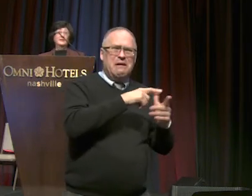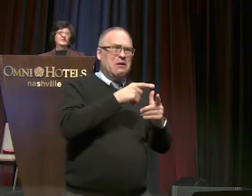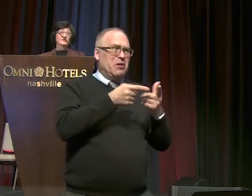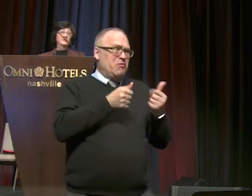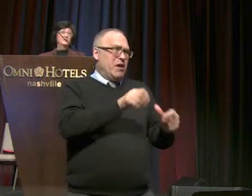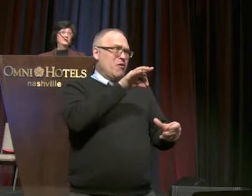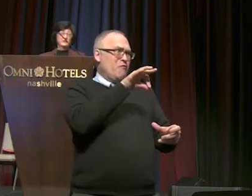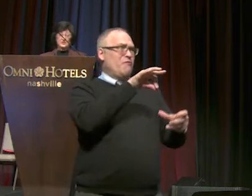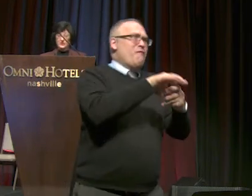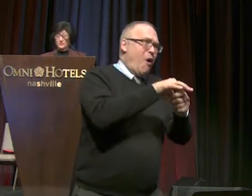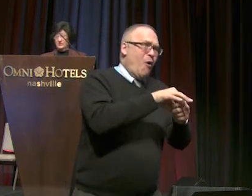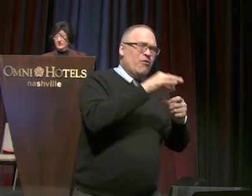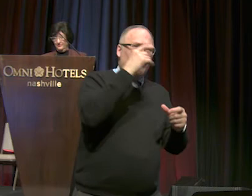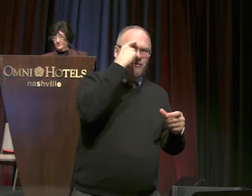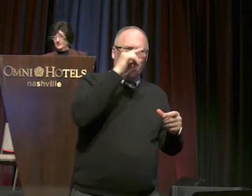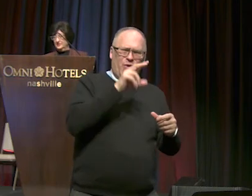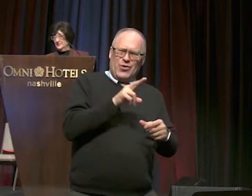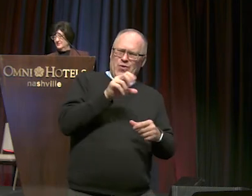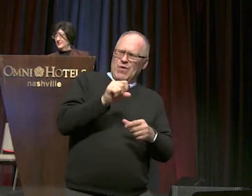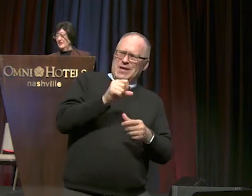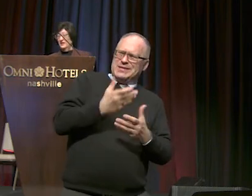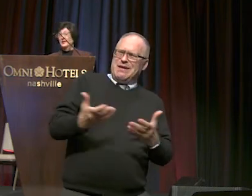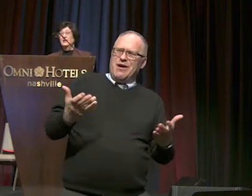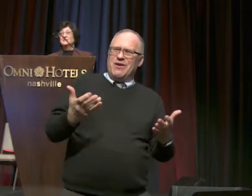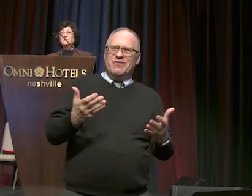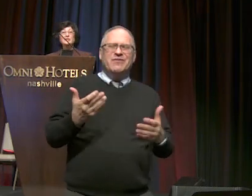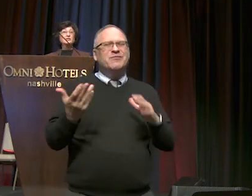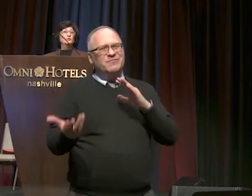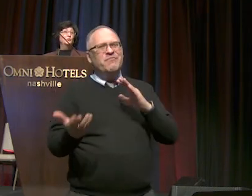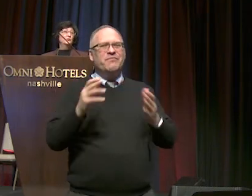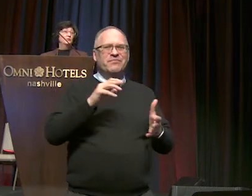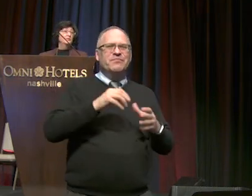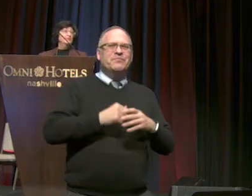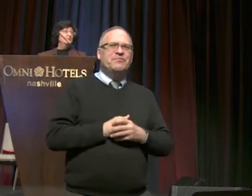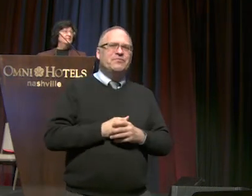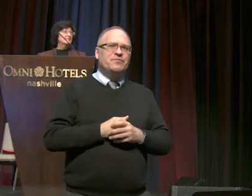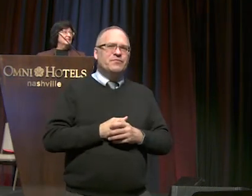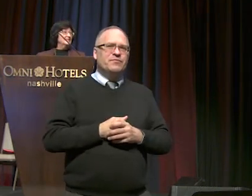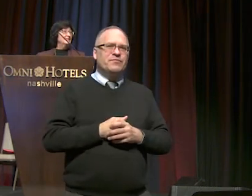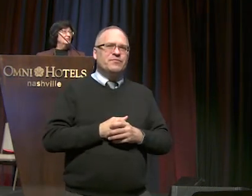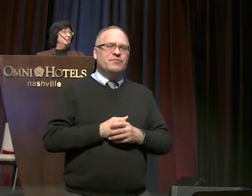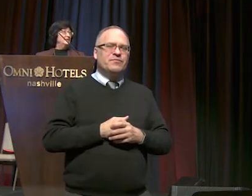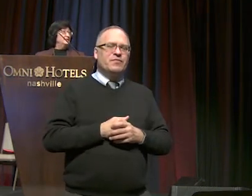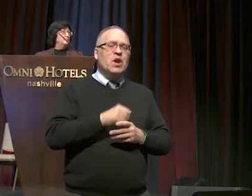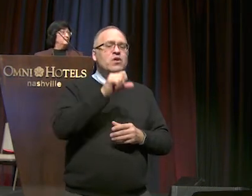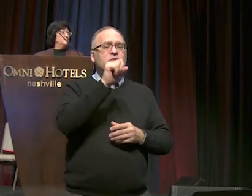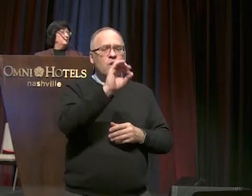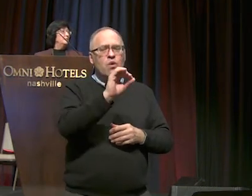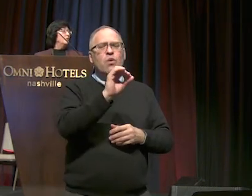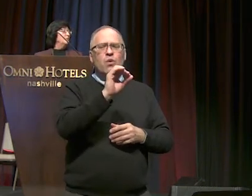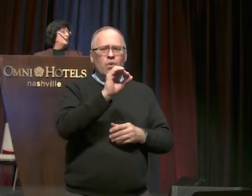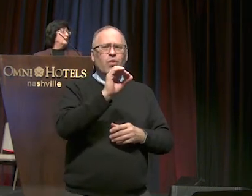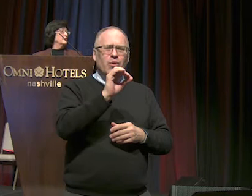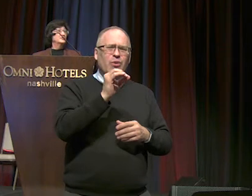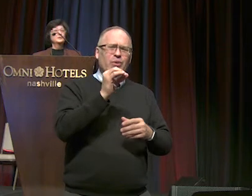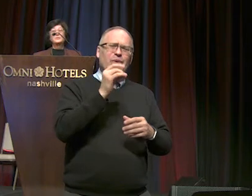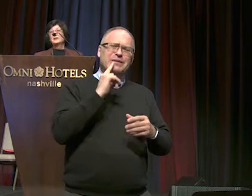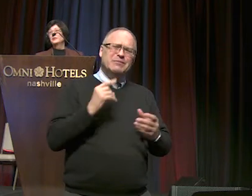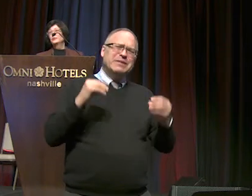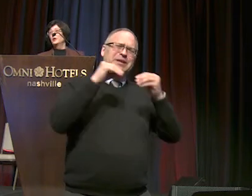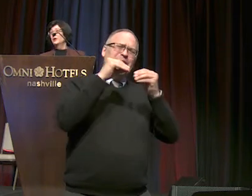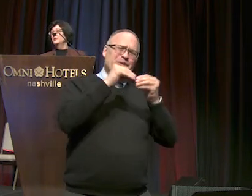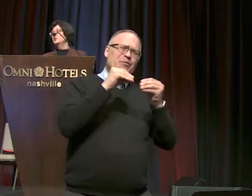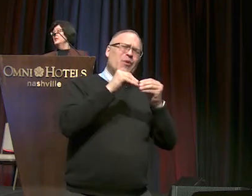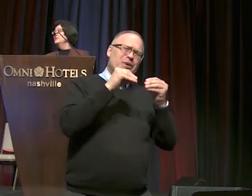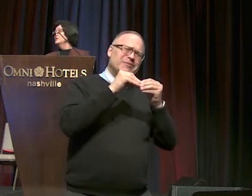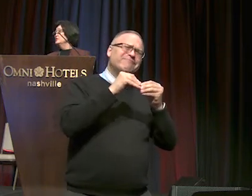on within the General Conference. As I mentioned, this is getting to be more and more urgent because